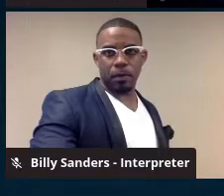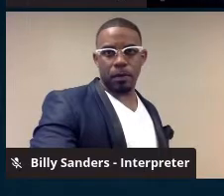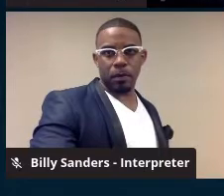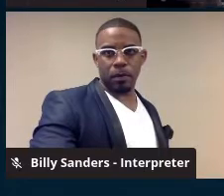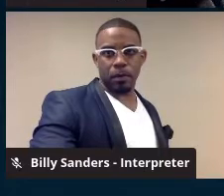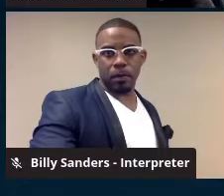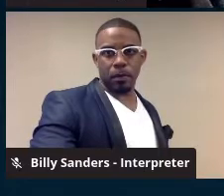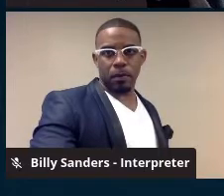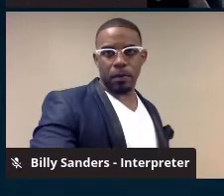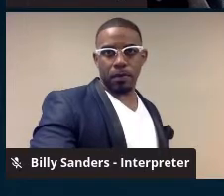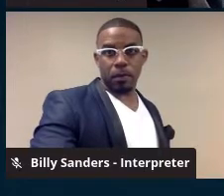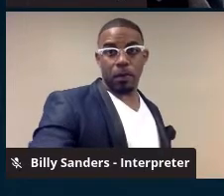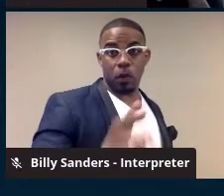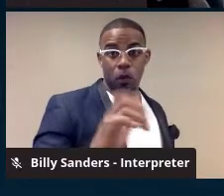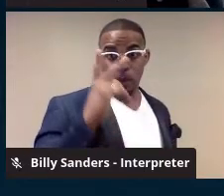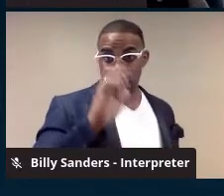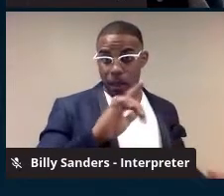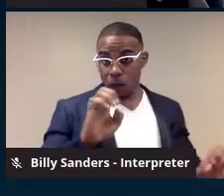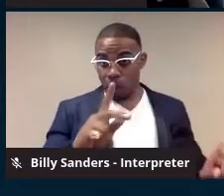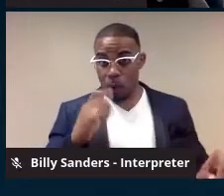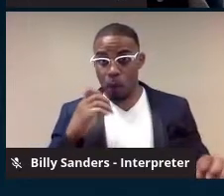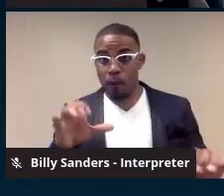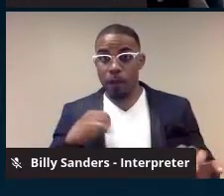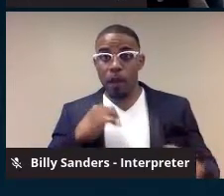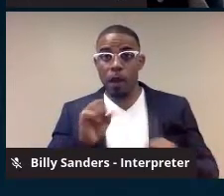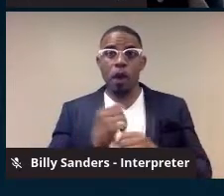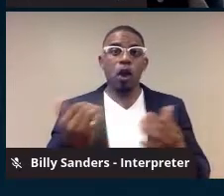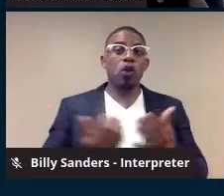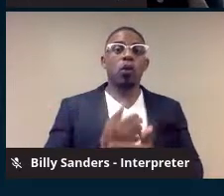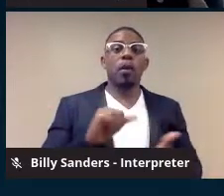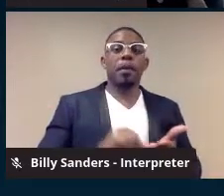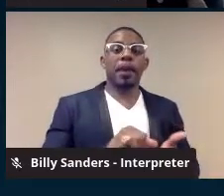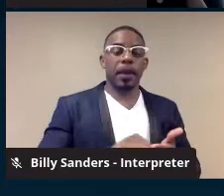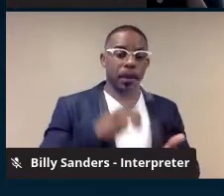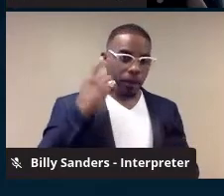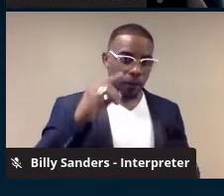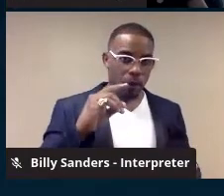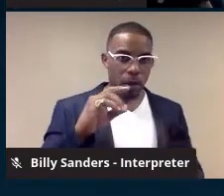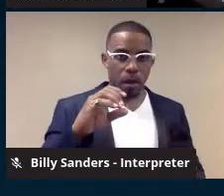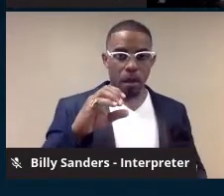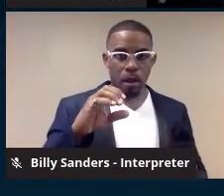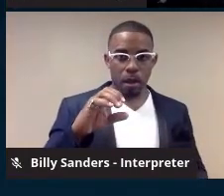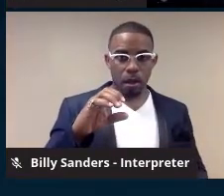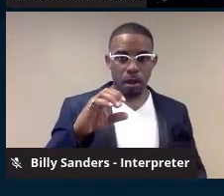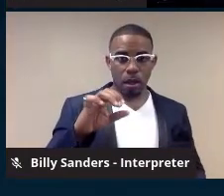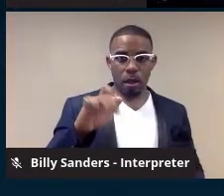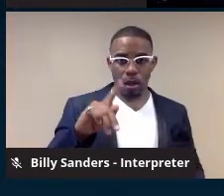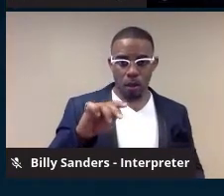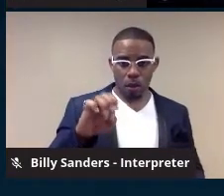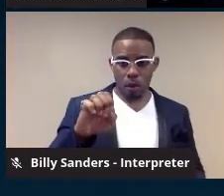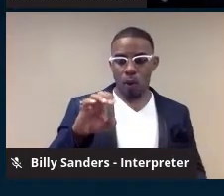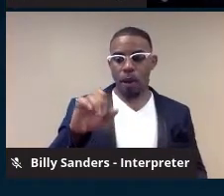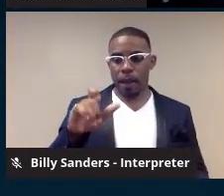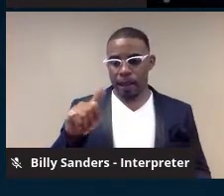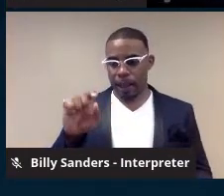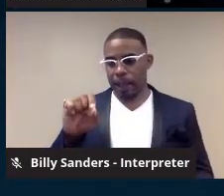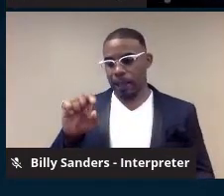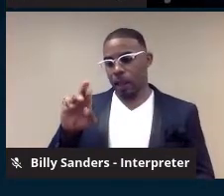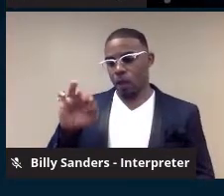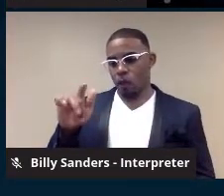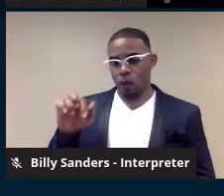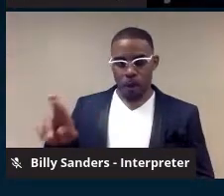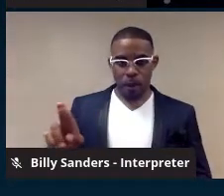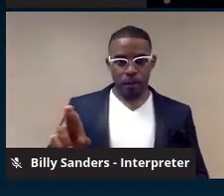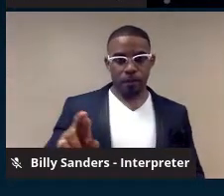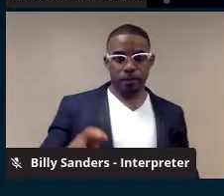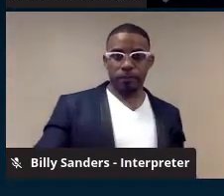Hopefully y'all can see that okay. So what I've done is I've created a new page called podcast.razor, and I'll try